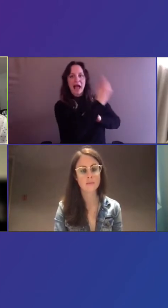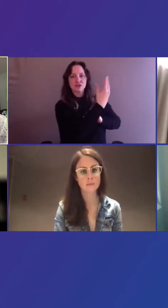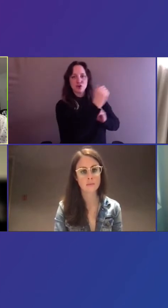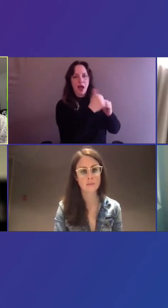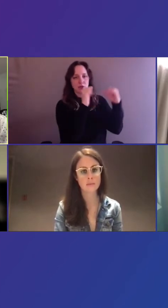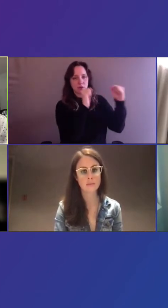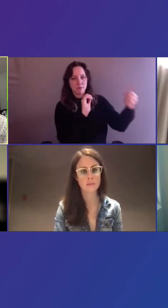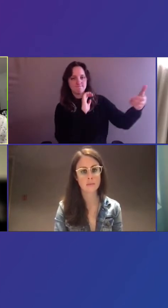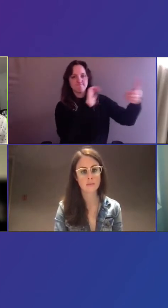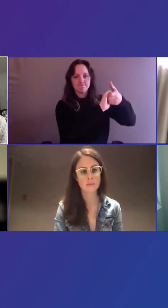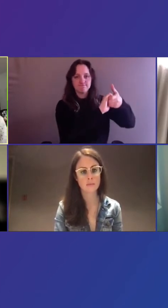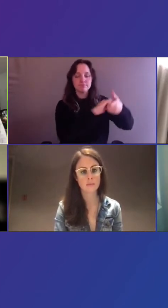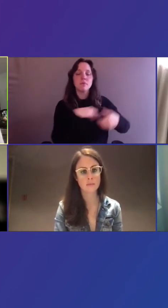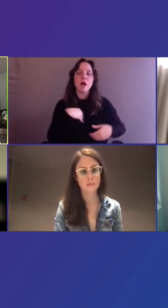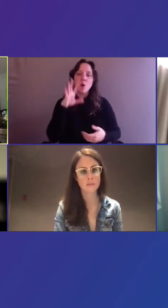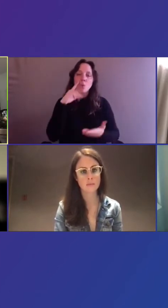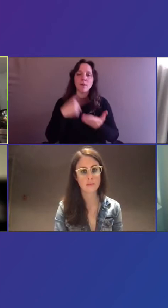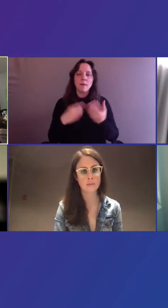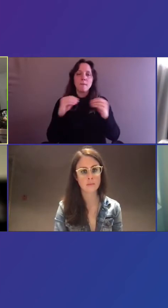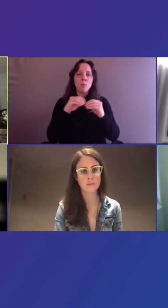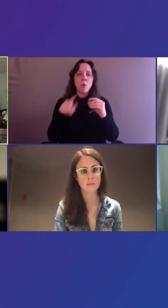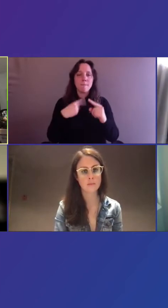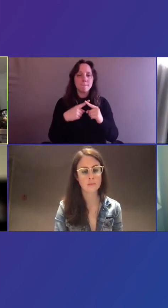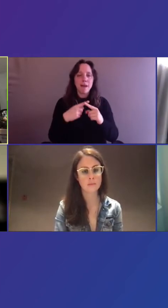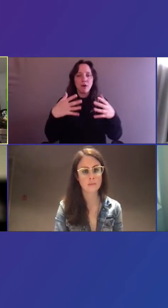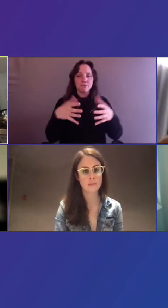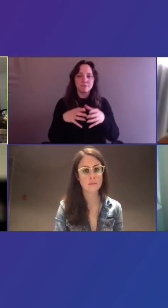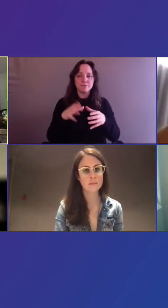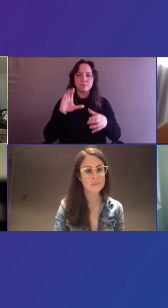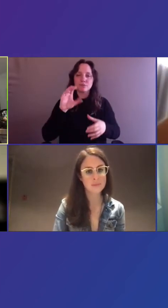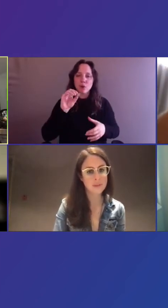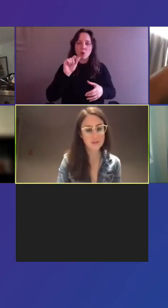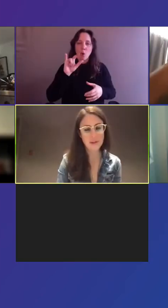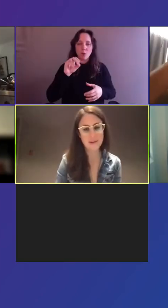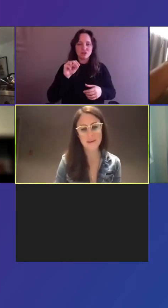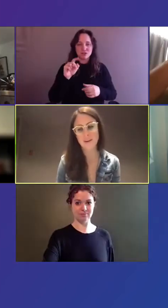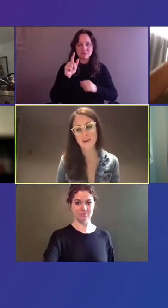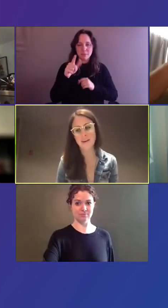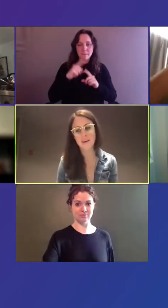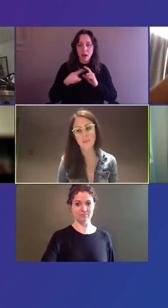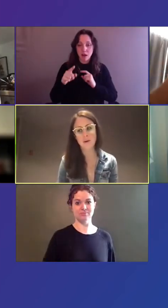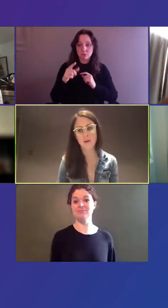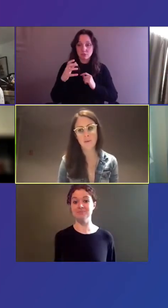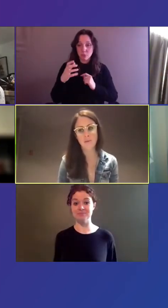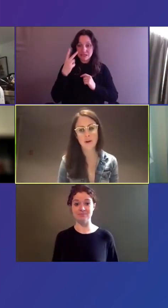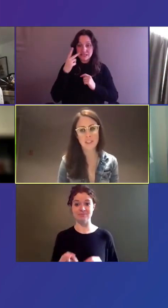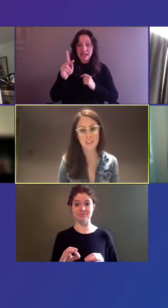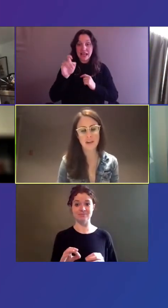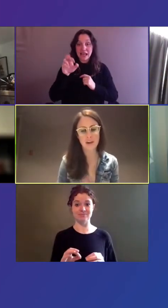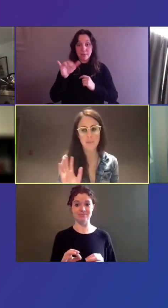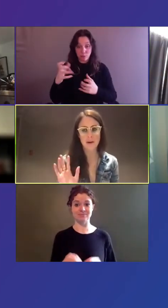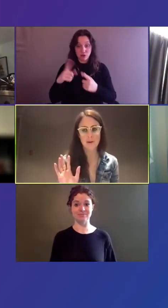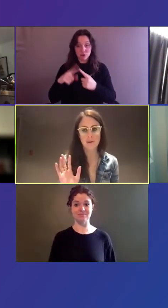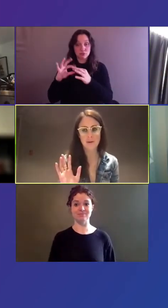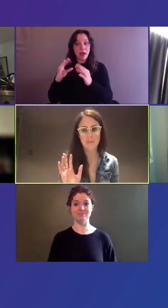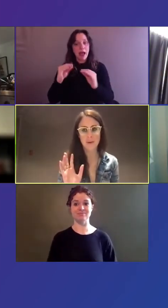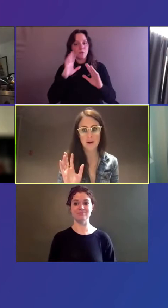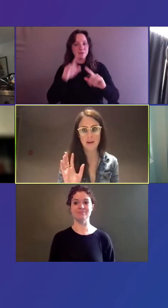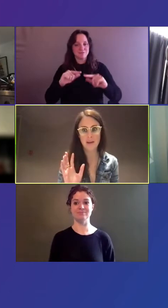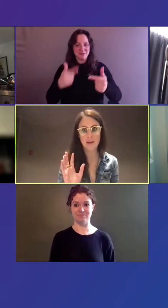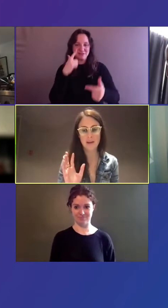about coalitions in just a second. Kimberly, Kim, you want to jump in? Sure thing. Before I share